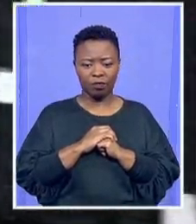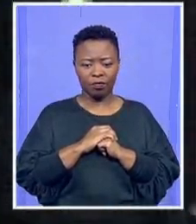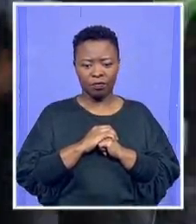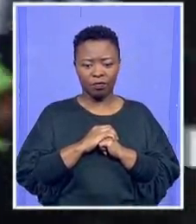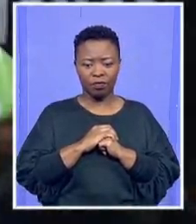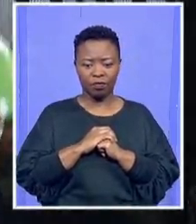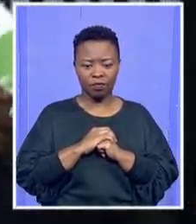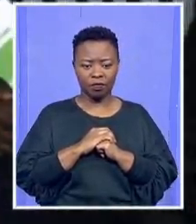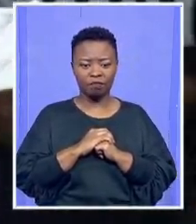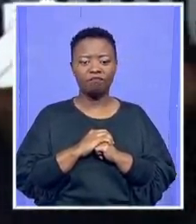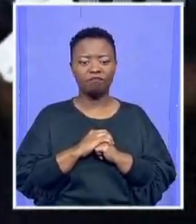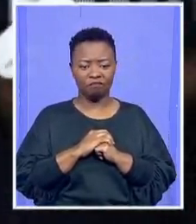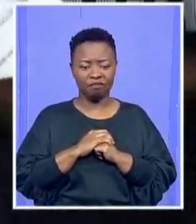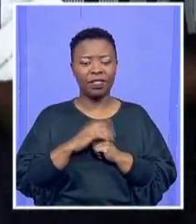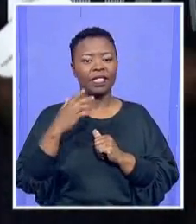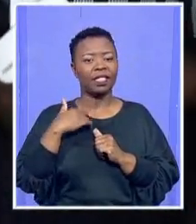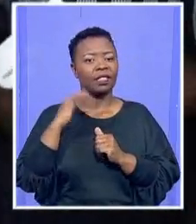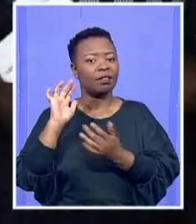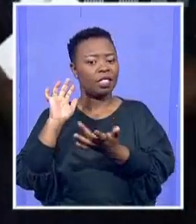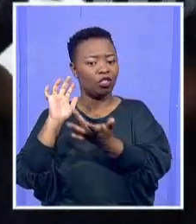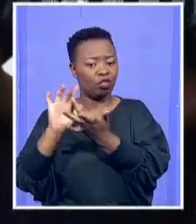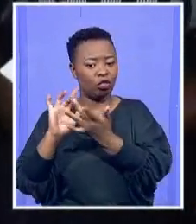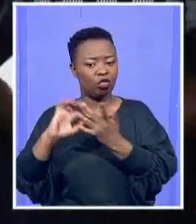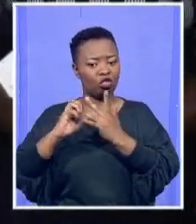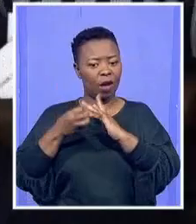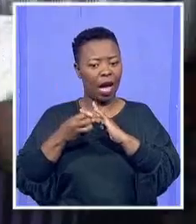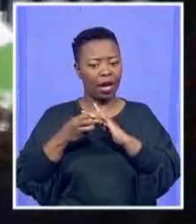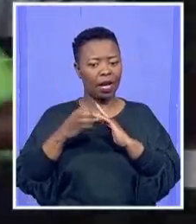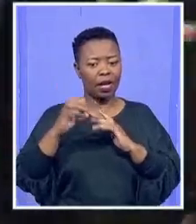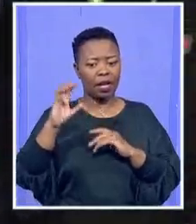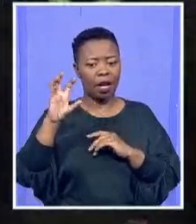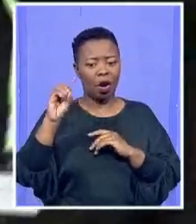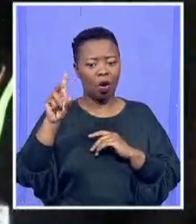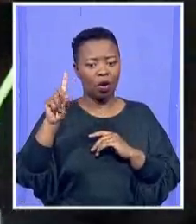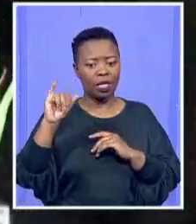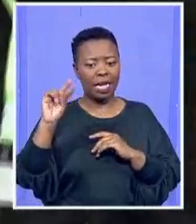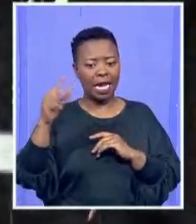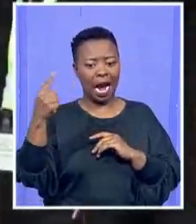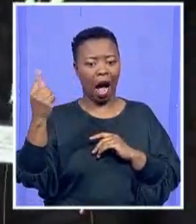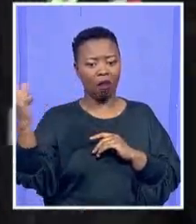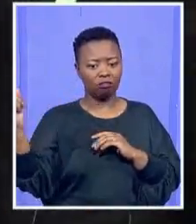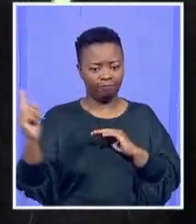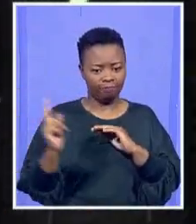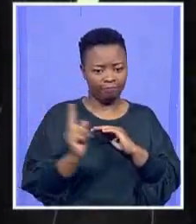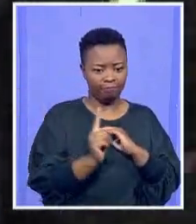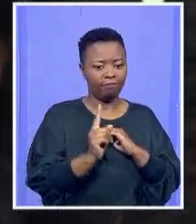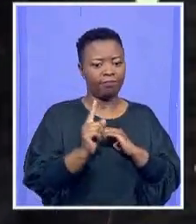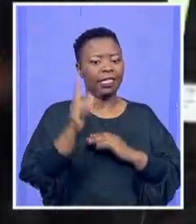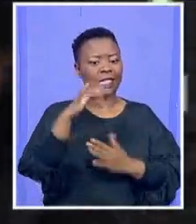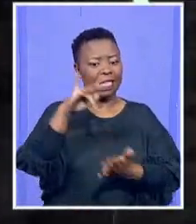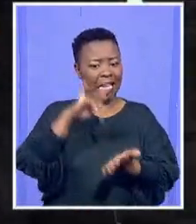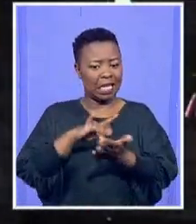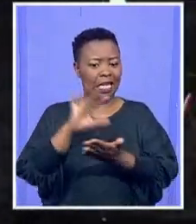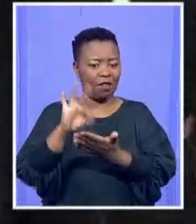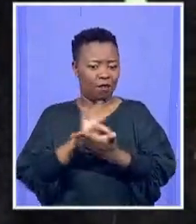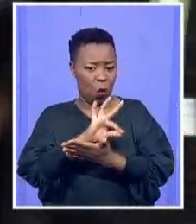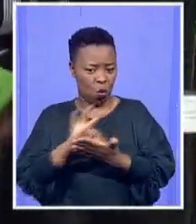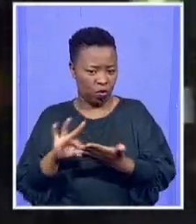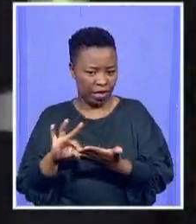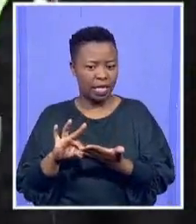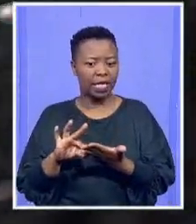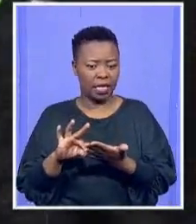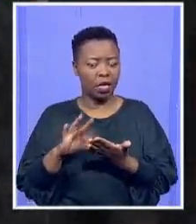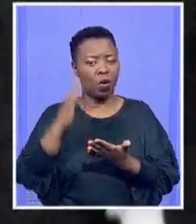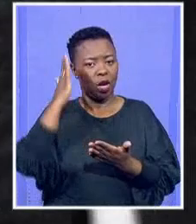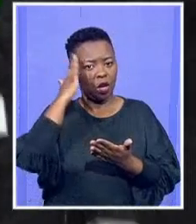Well, we try to get hold of Sarah there. You can see there Raila Odinga is making his way to the polling station. Now, we do know that outgoing